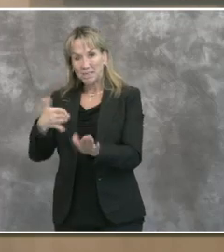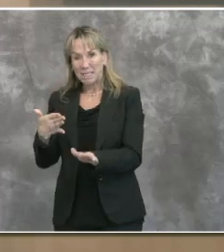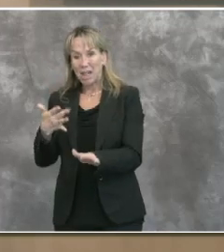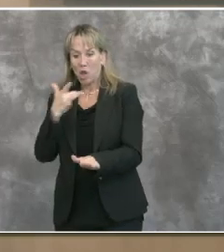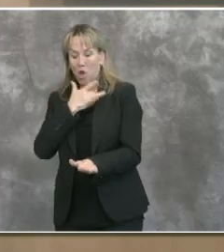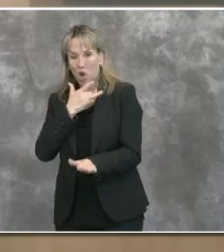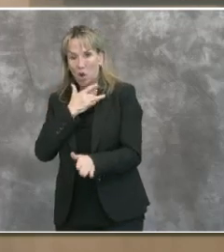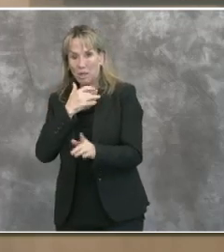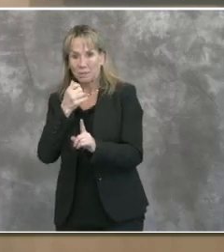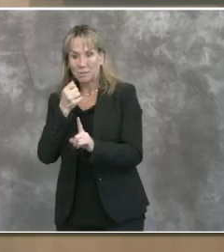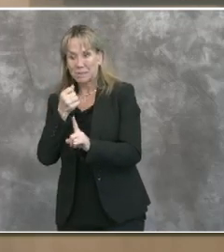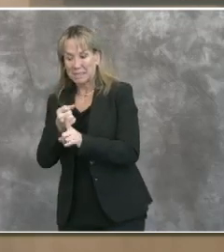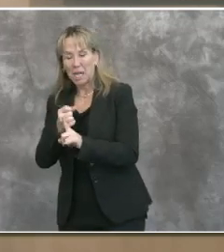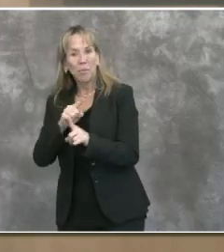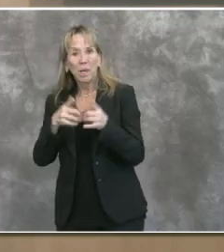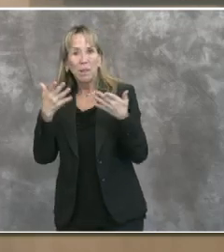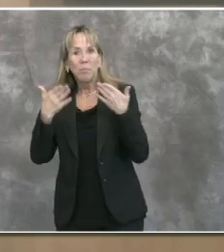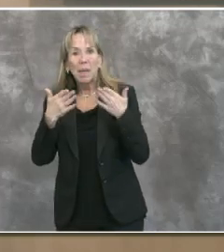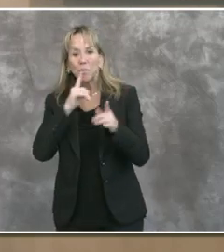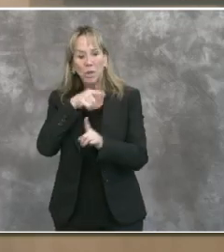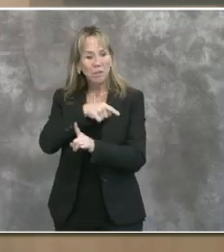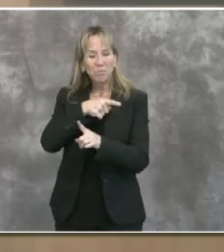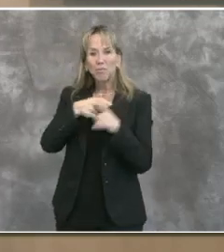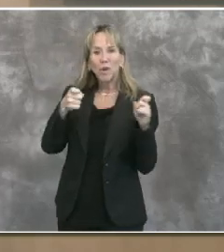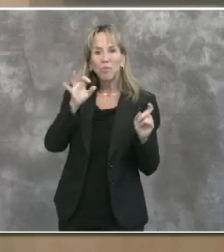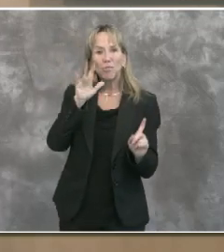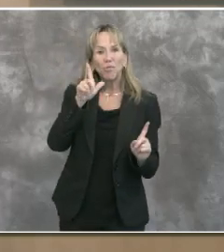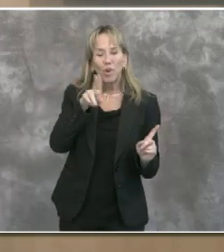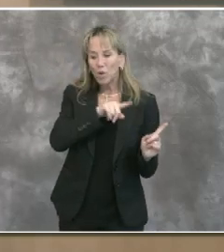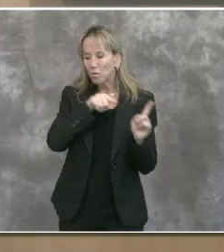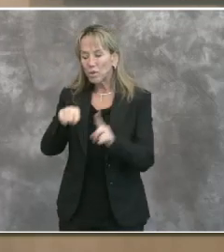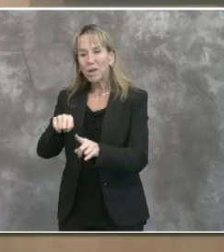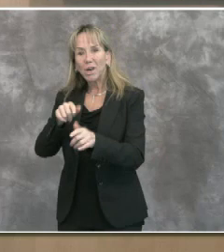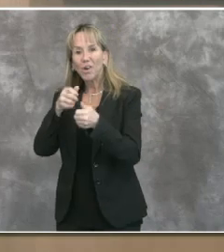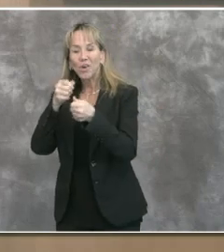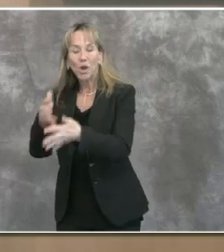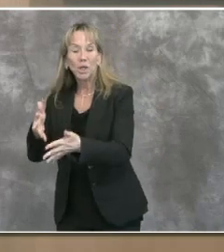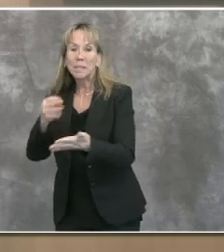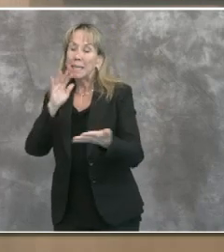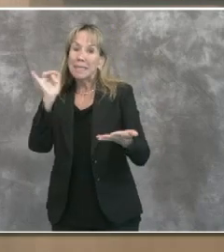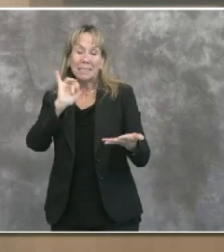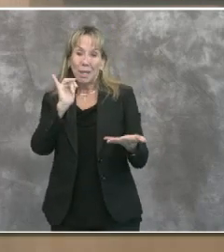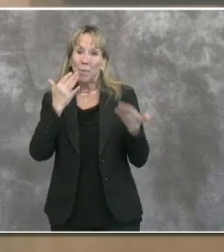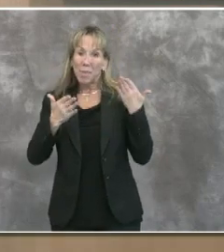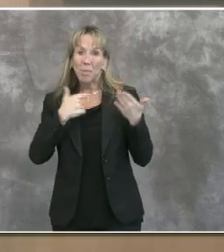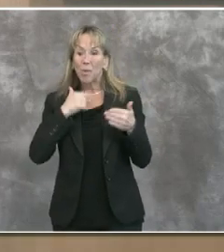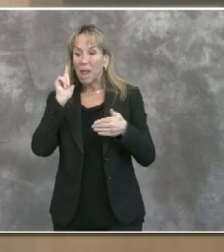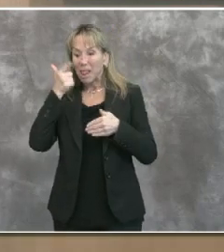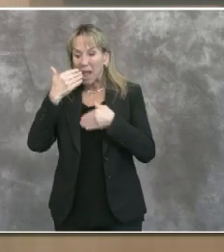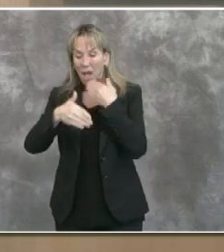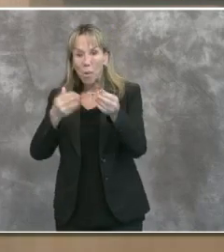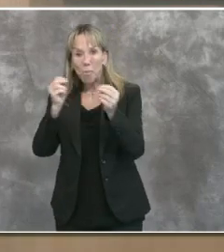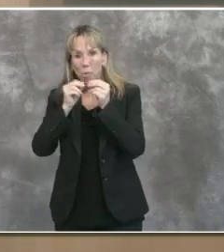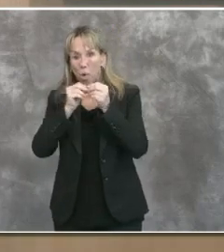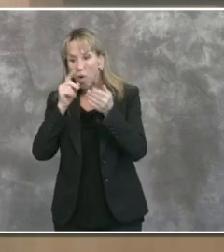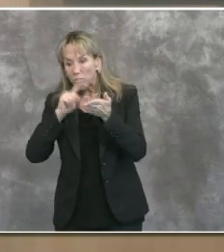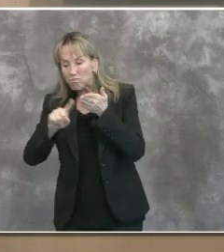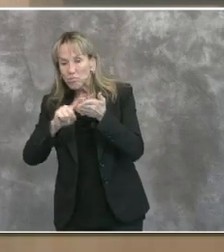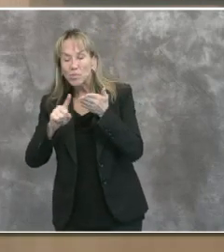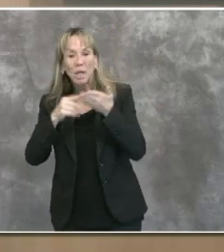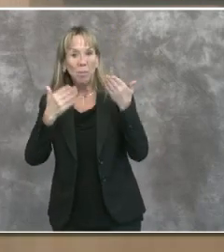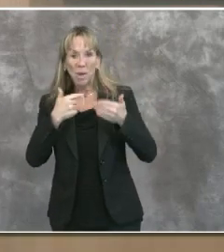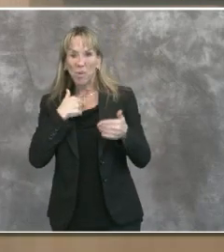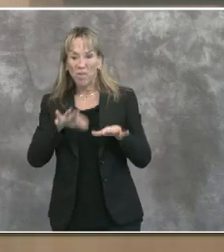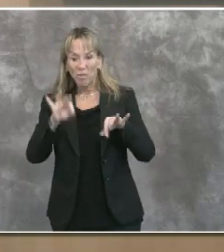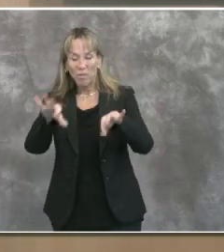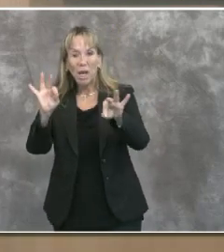to influenza. And we may learn that there are other conditions that are exacerbated by or made worse